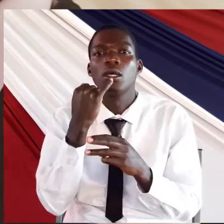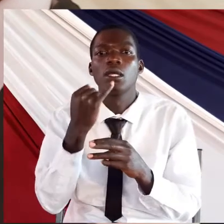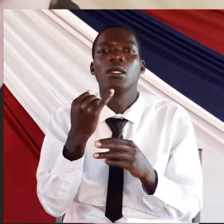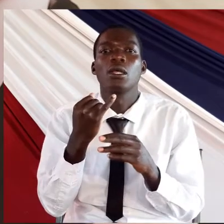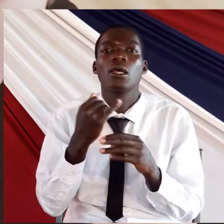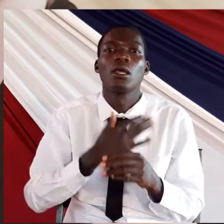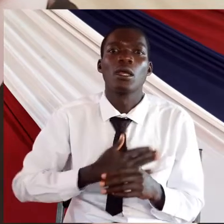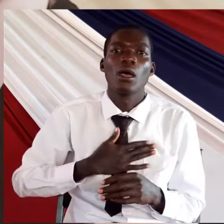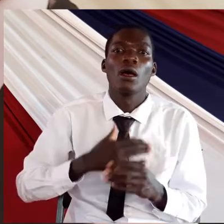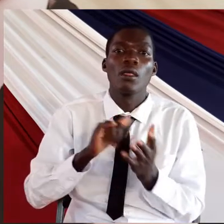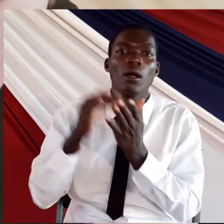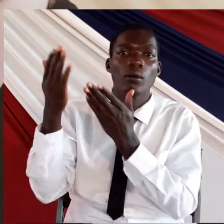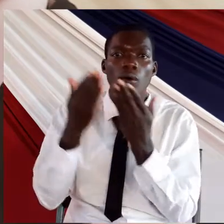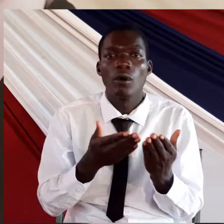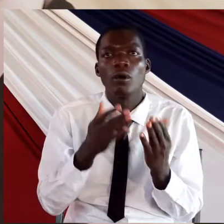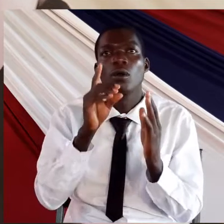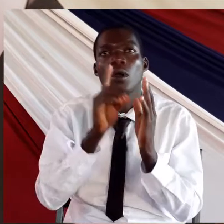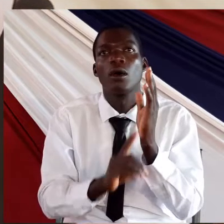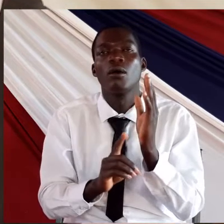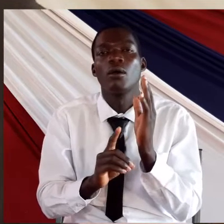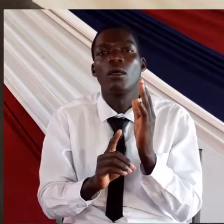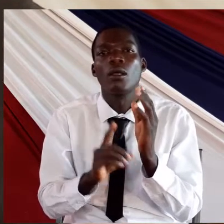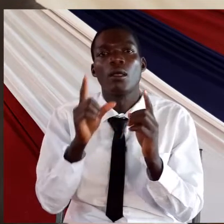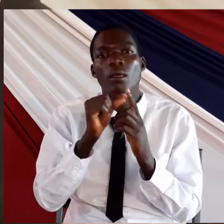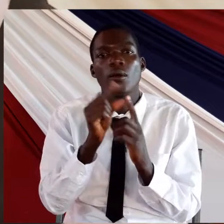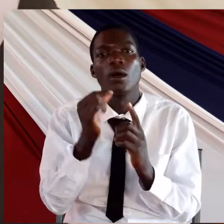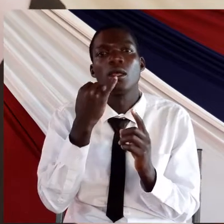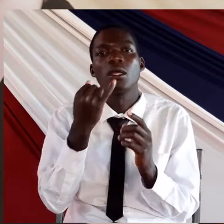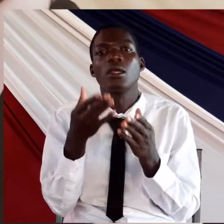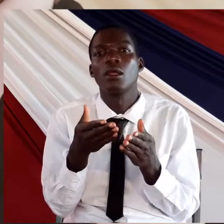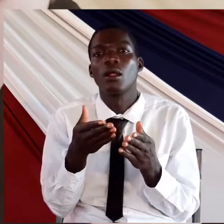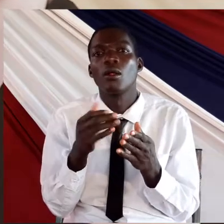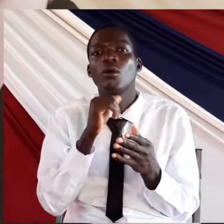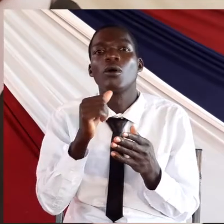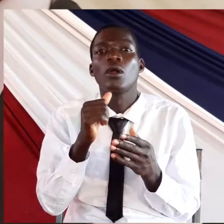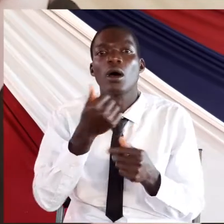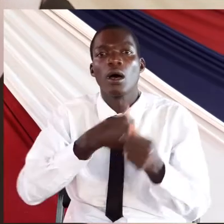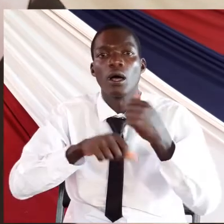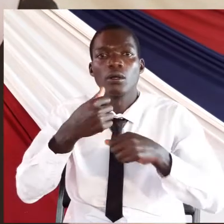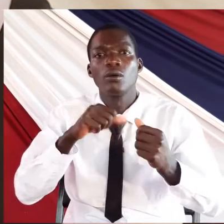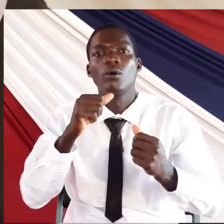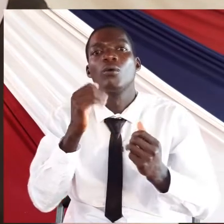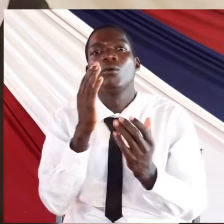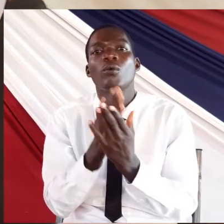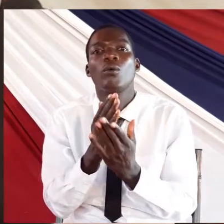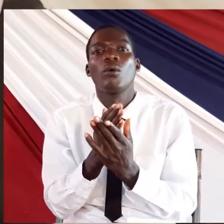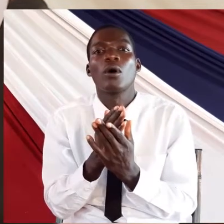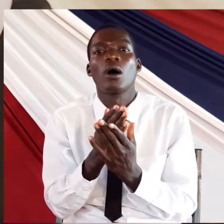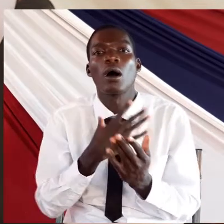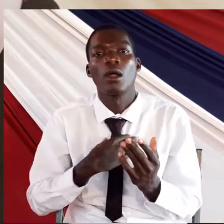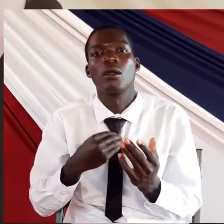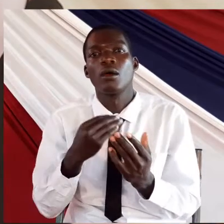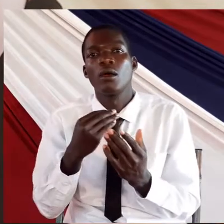yet science has proved beyond doubt that the world is round. It's not actually, it's spherical. It's not actually